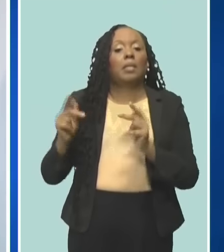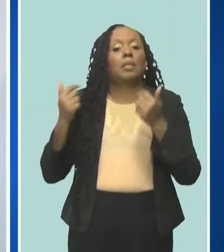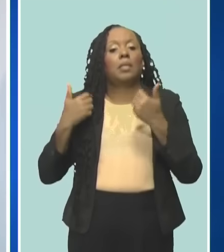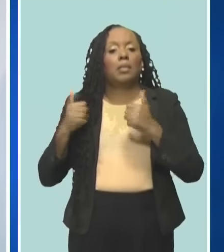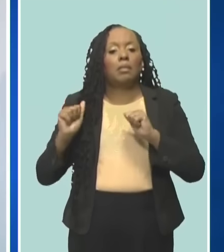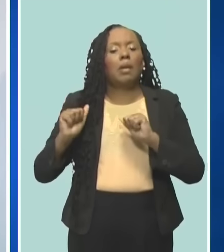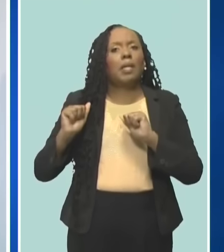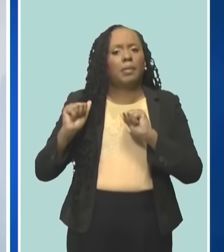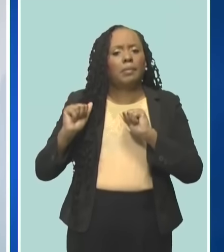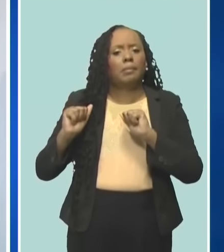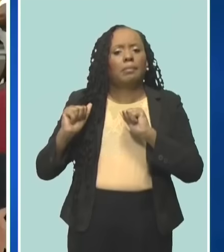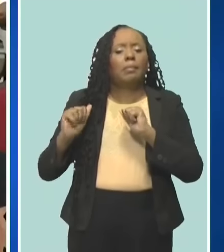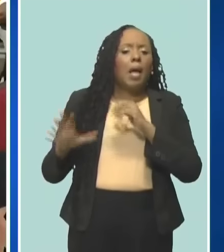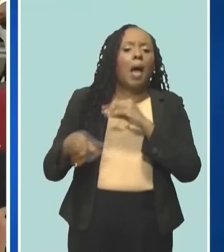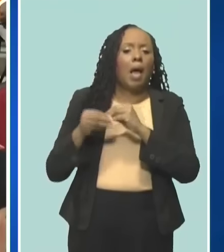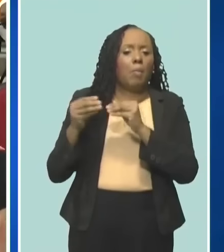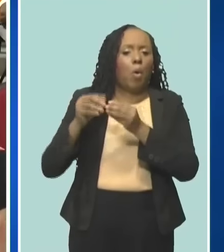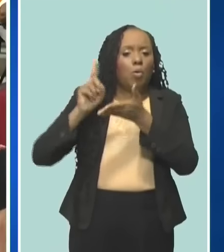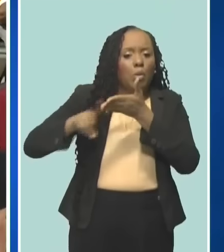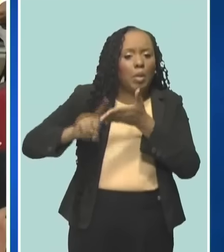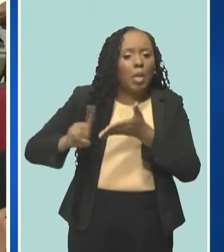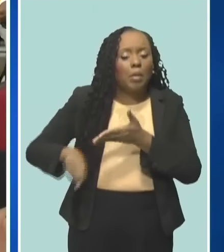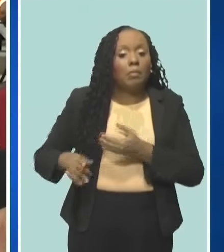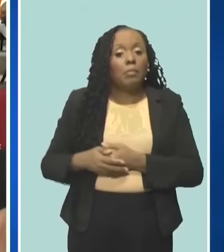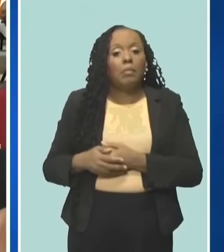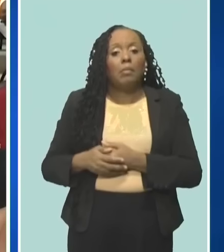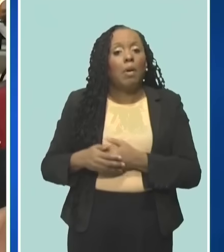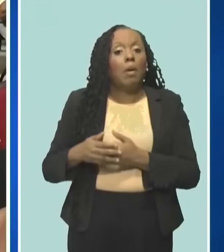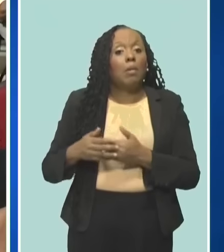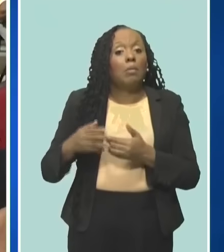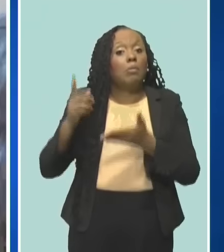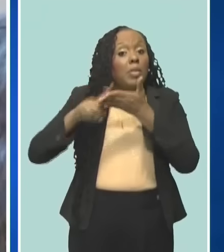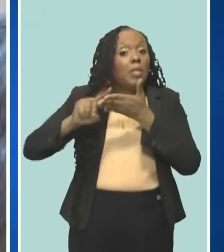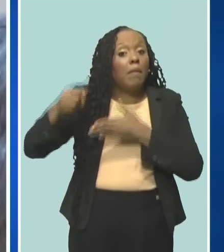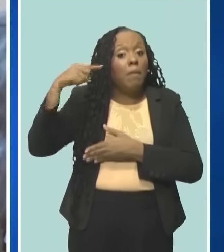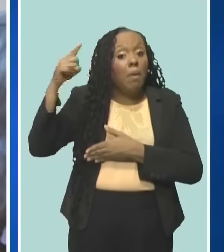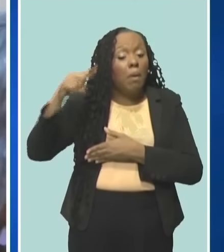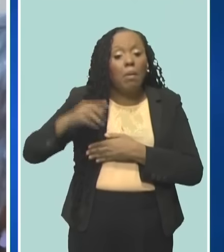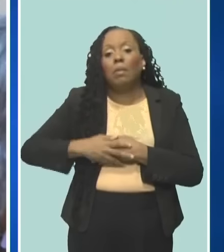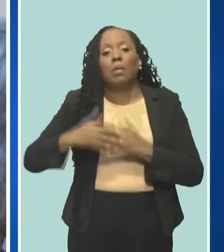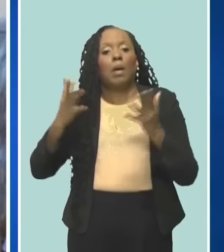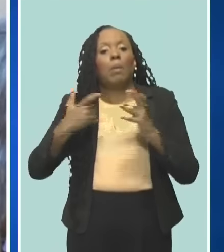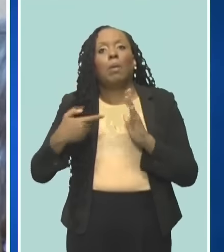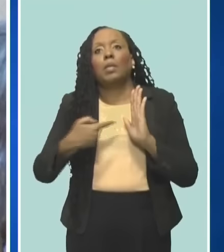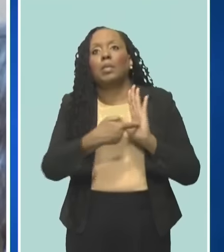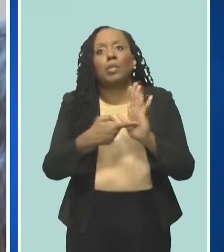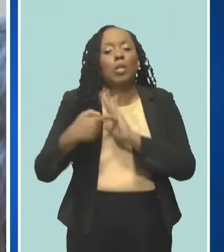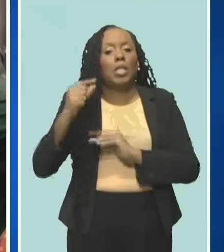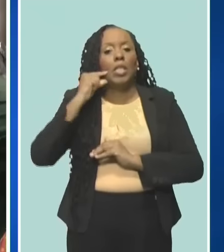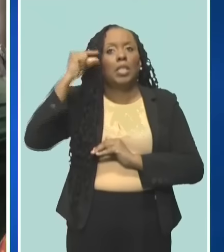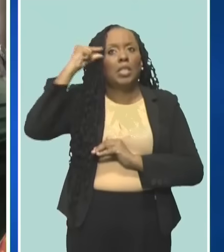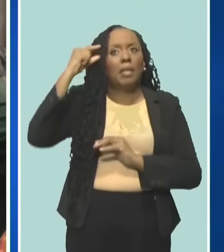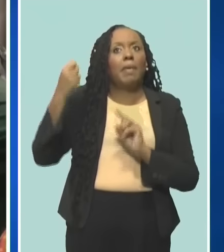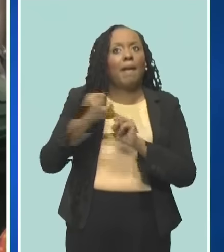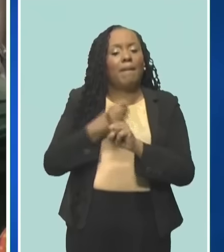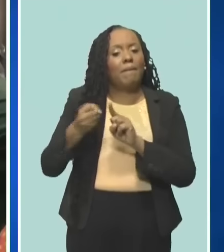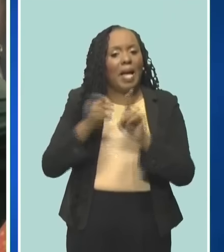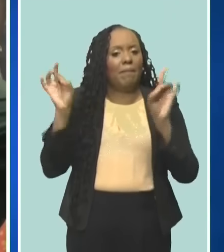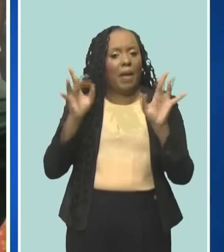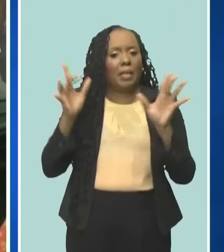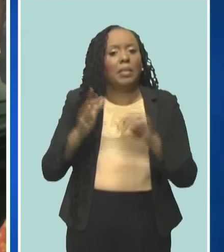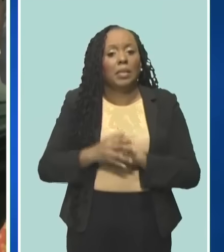the study. That research is intended to provide government with information on the true state of gender-based violence on the island.